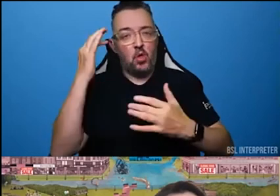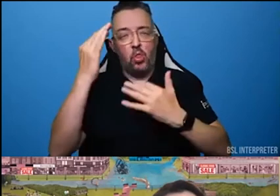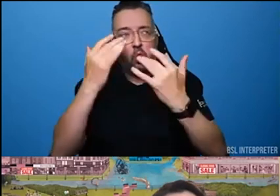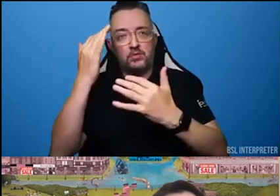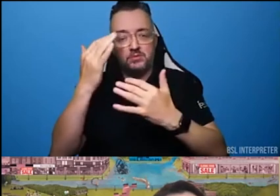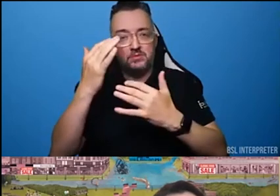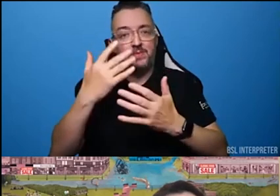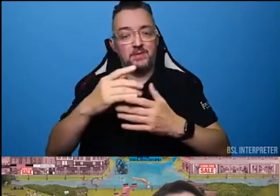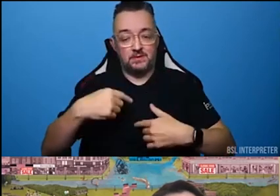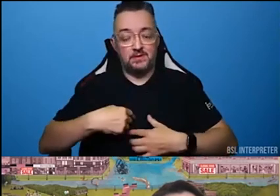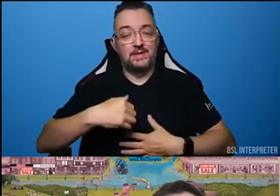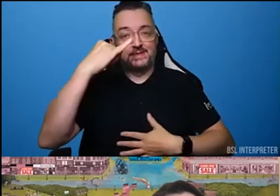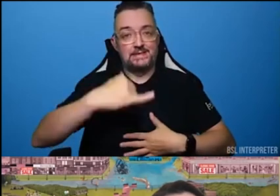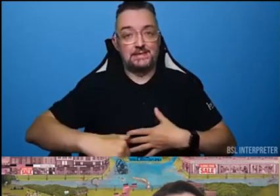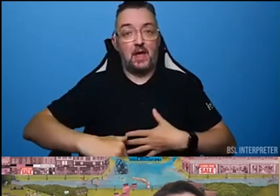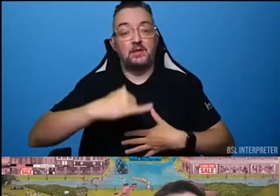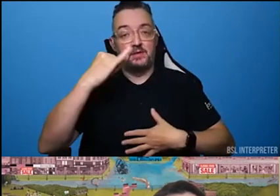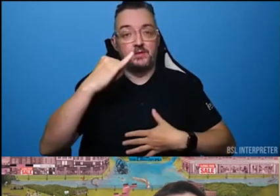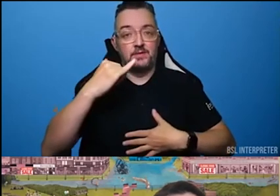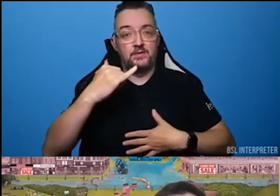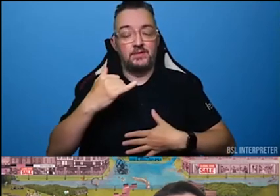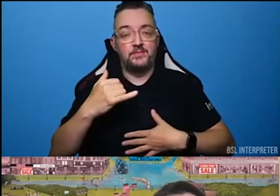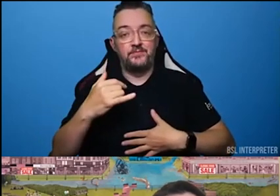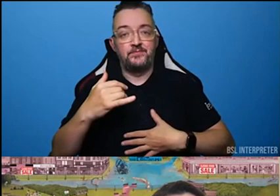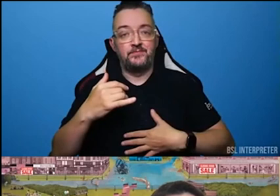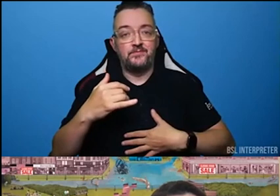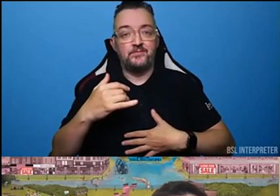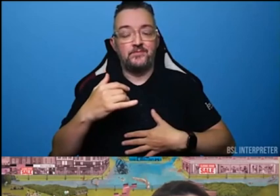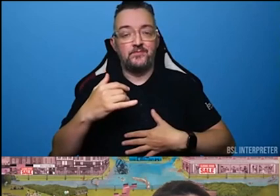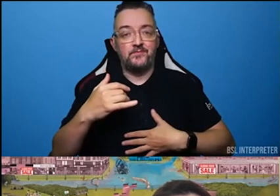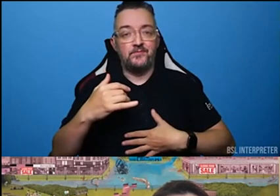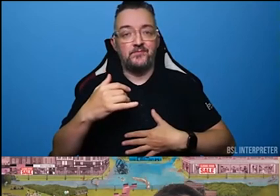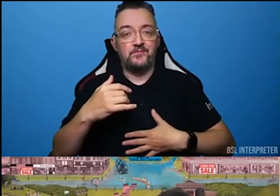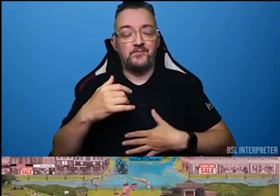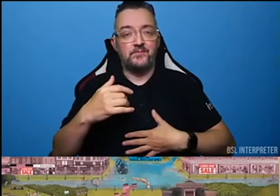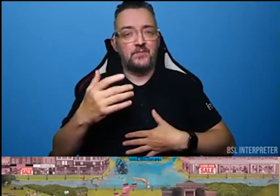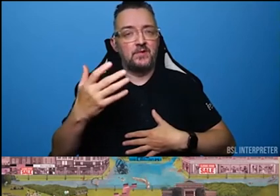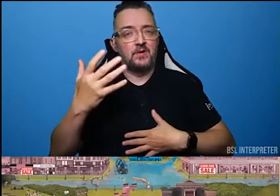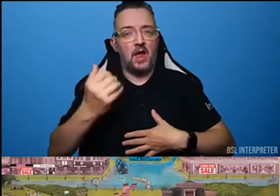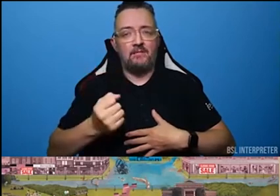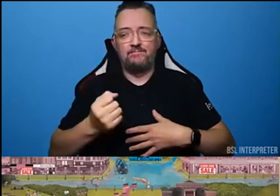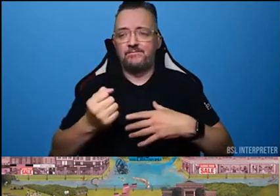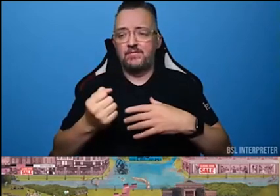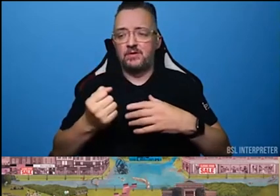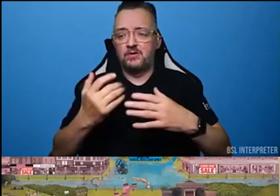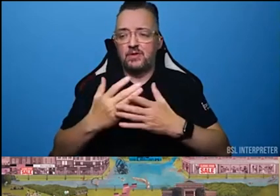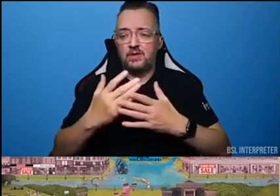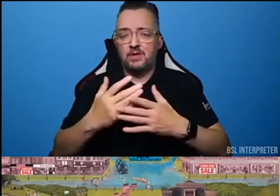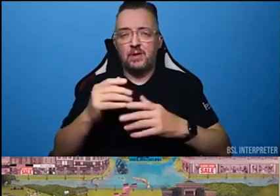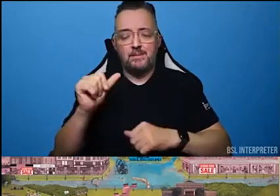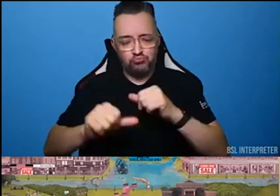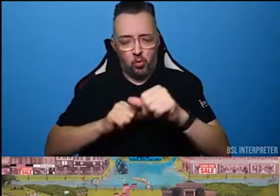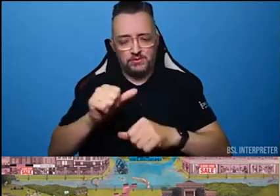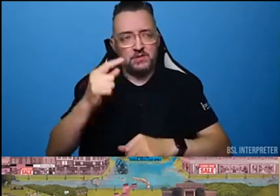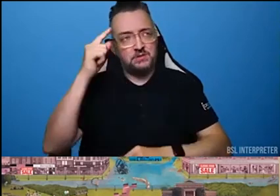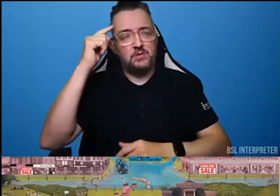they scan themselves, there is something that this is some kind of unique kind of contemplating process that